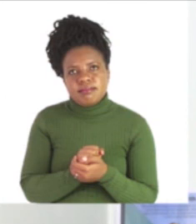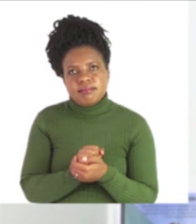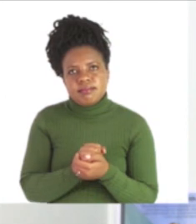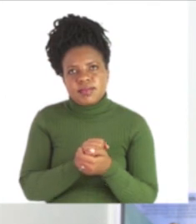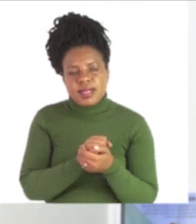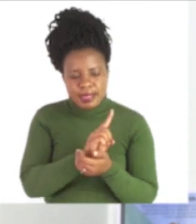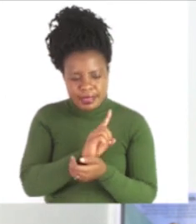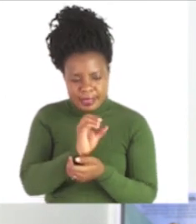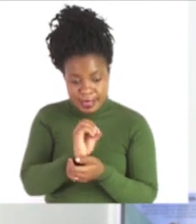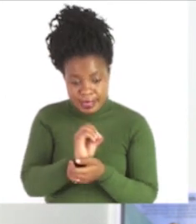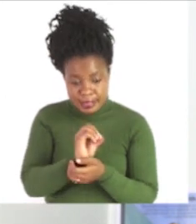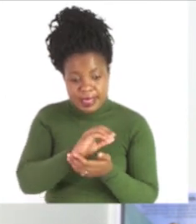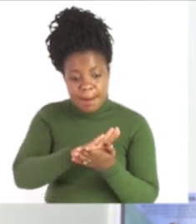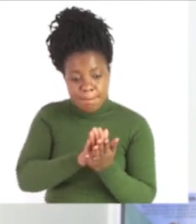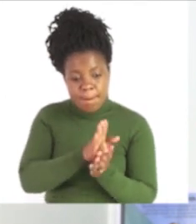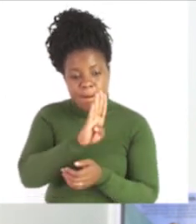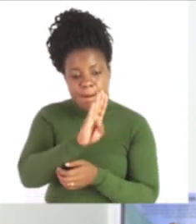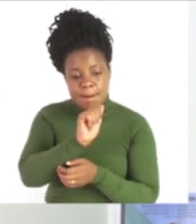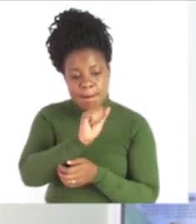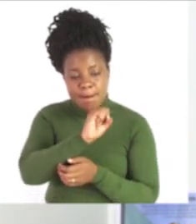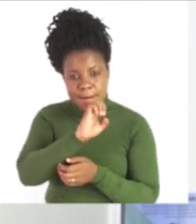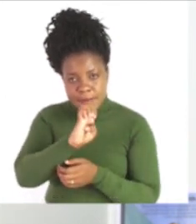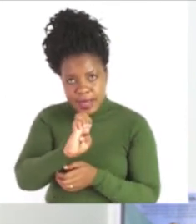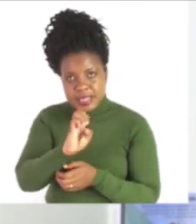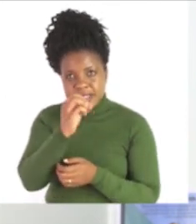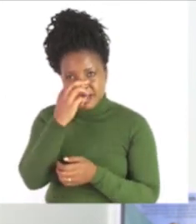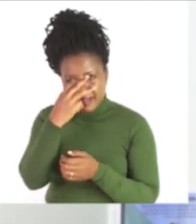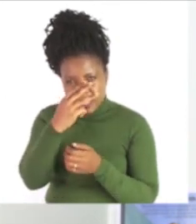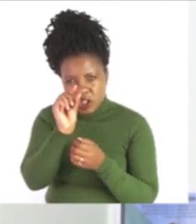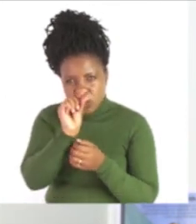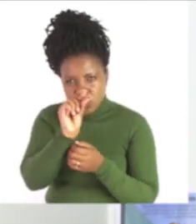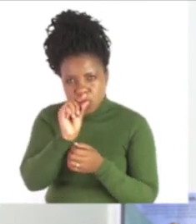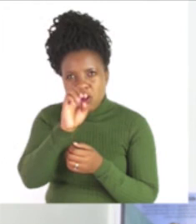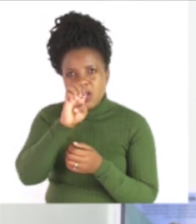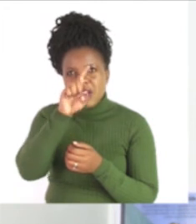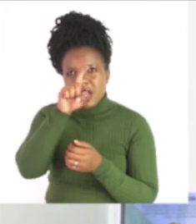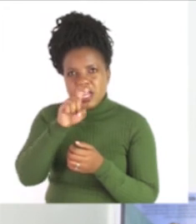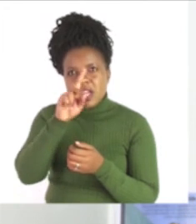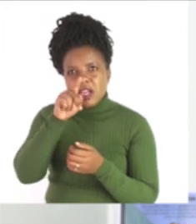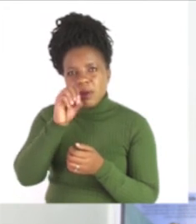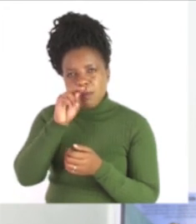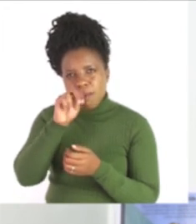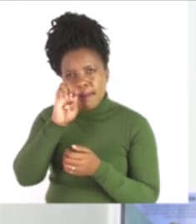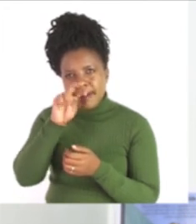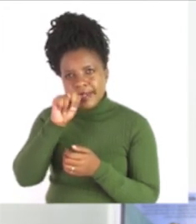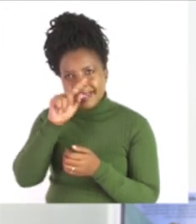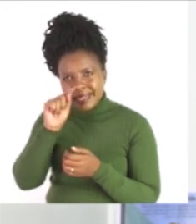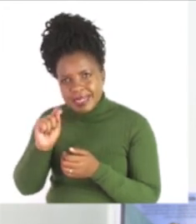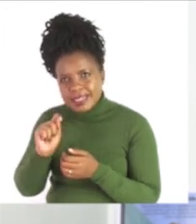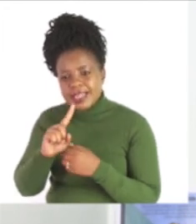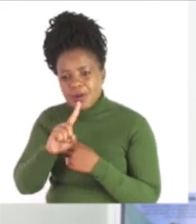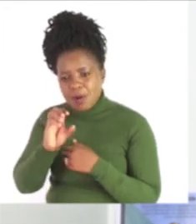exponent, this is a base, and this is a cube number,